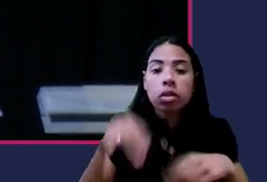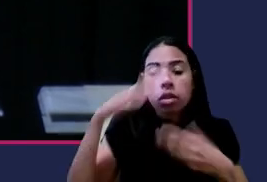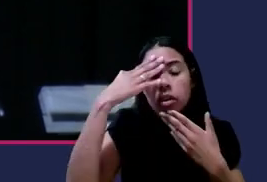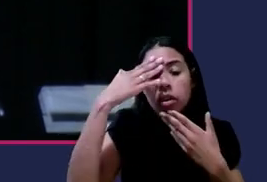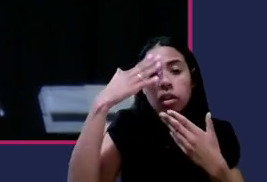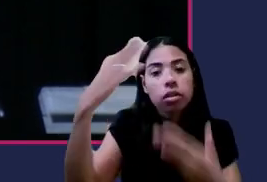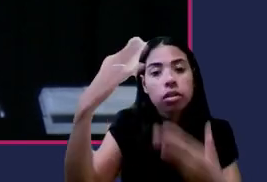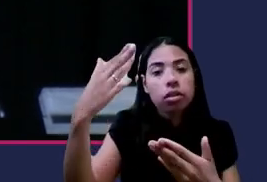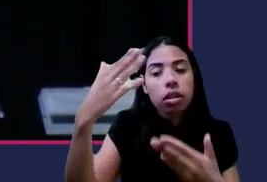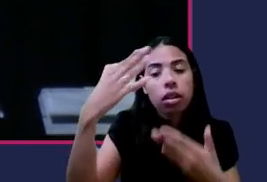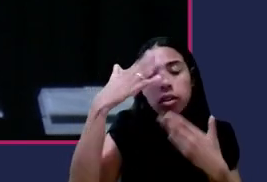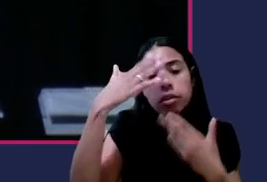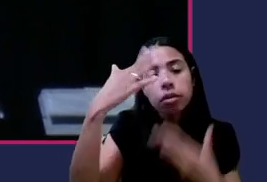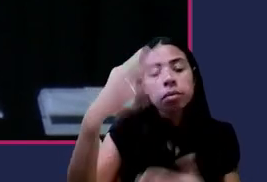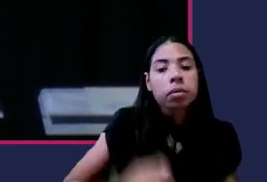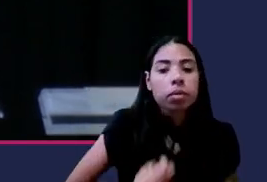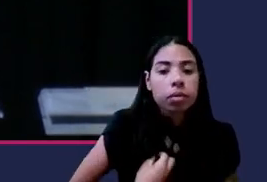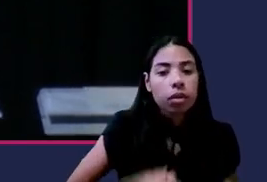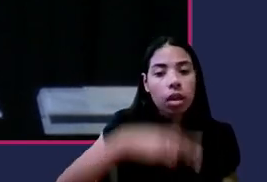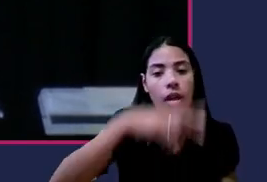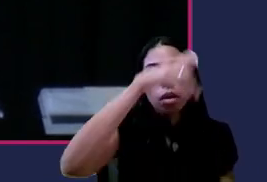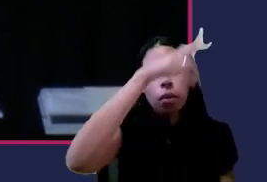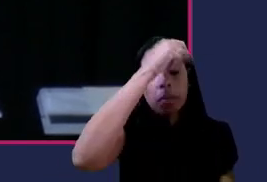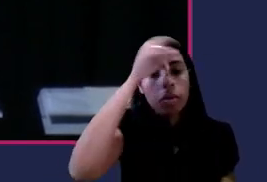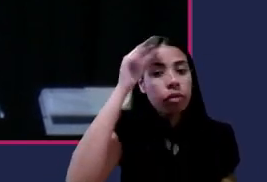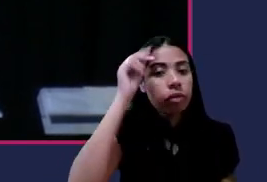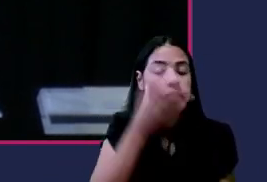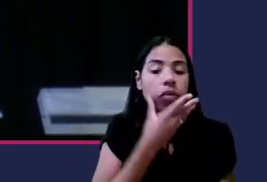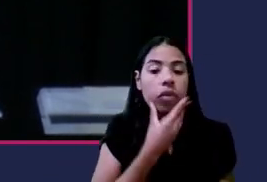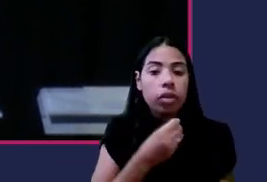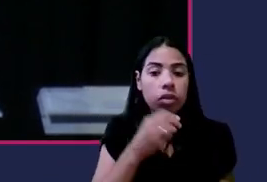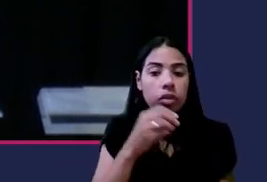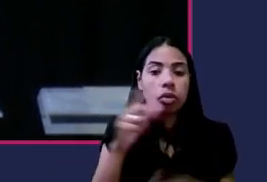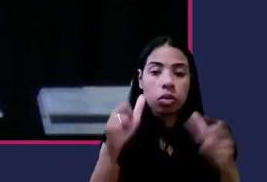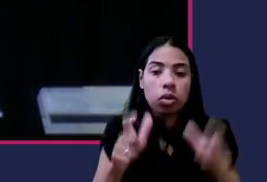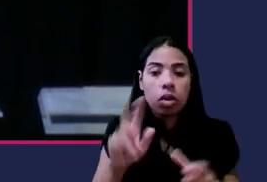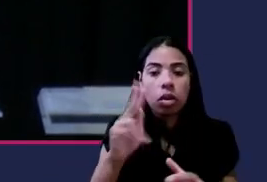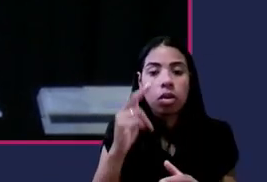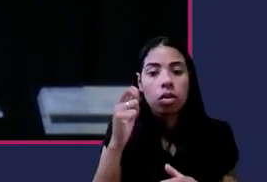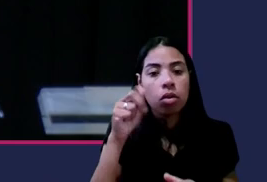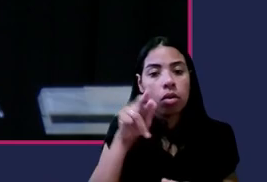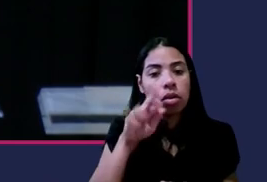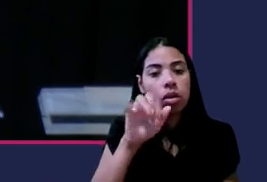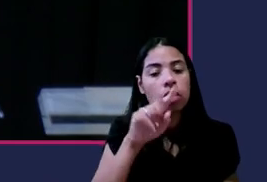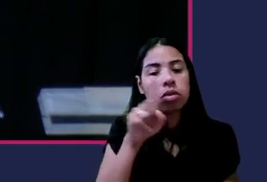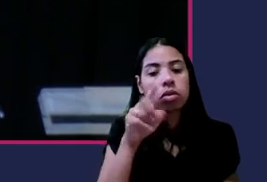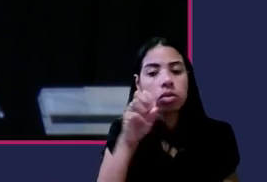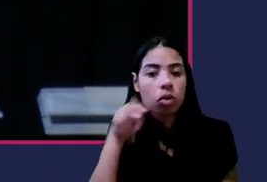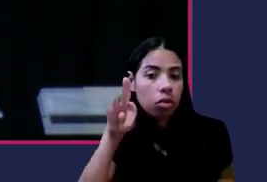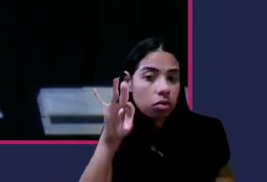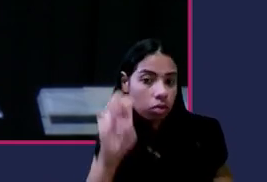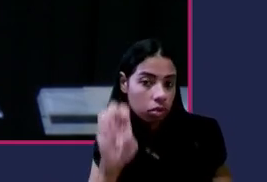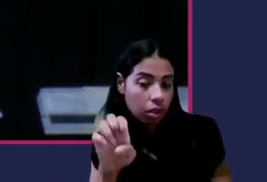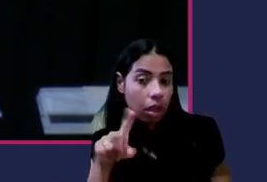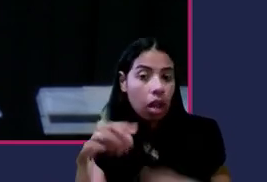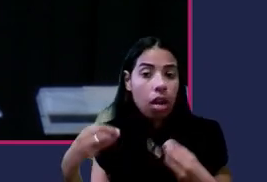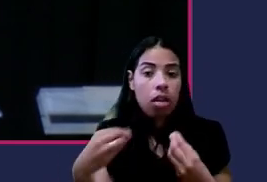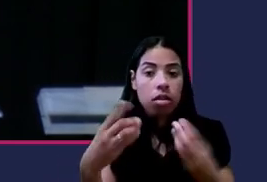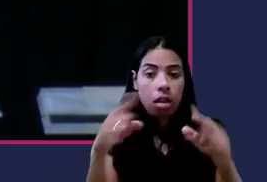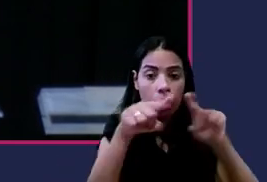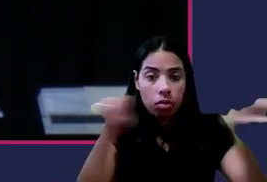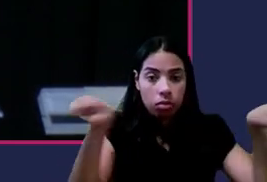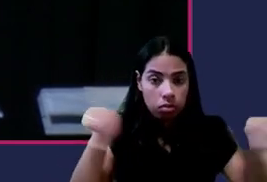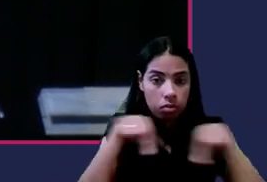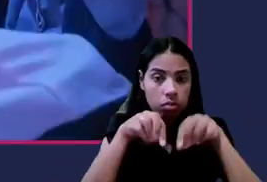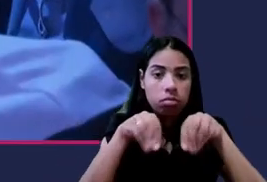also have our special guest, the mayor of Horizonte, and we would like to thank